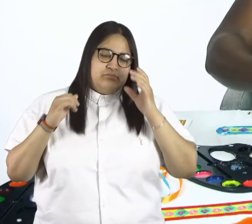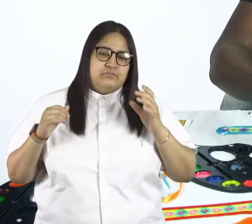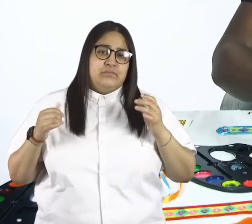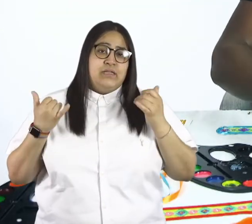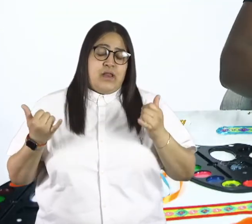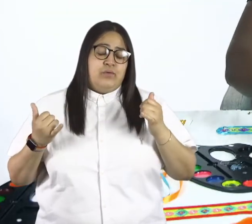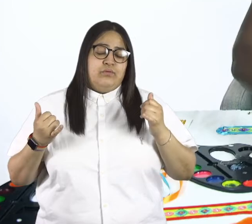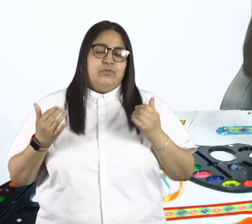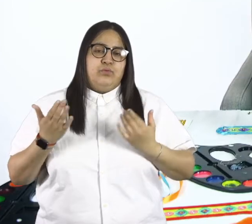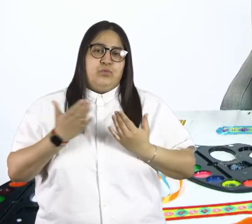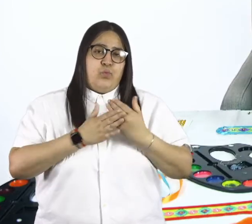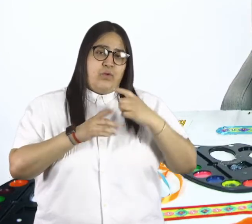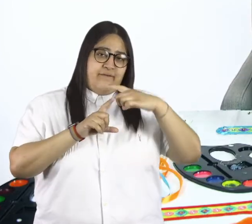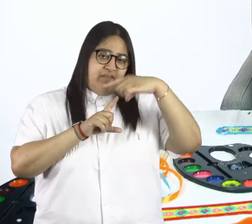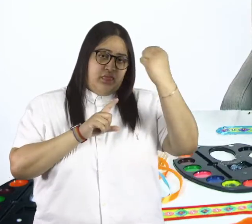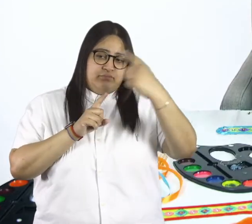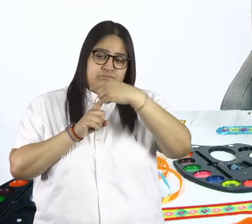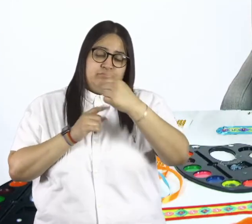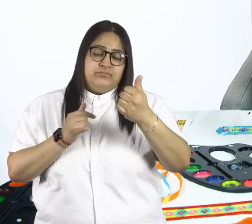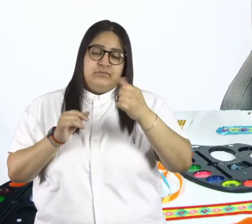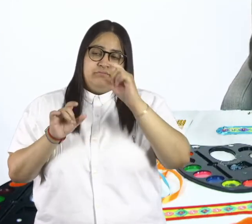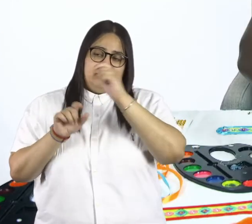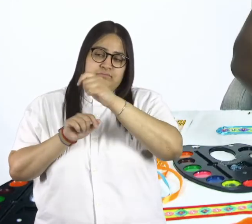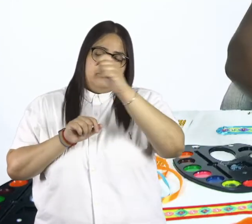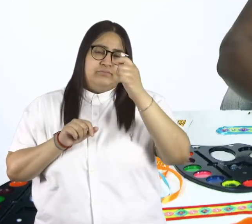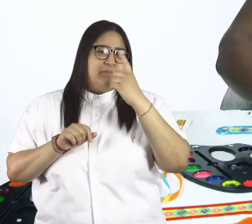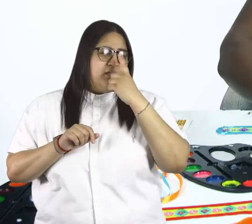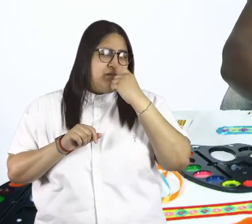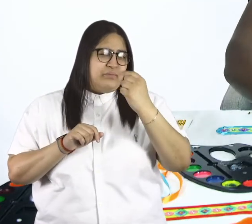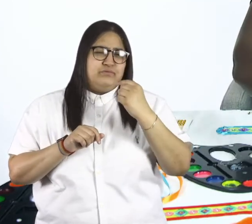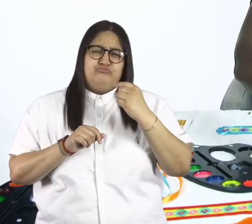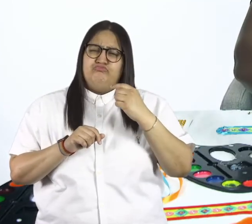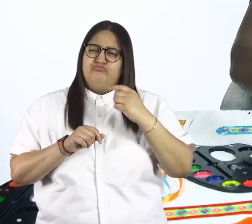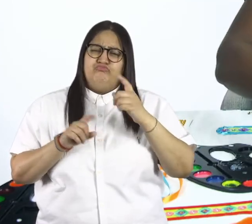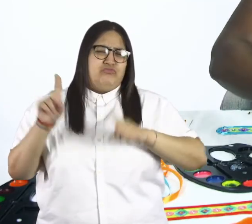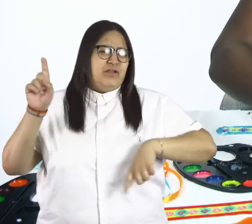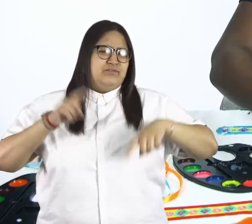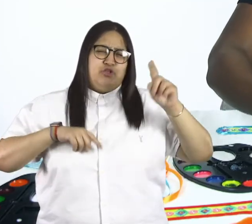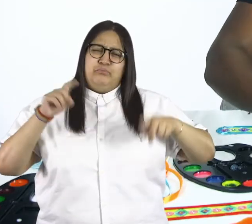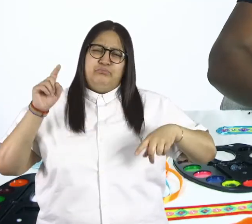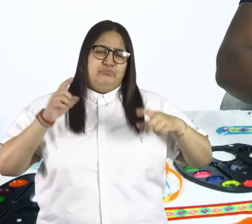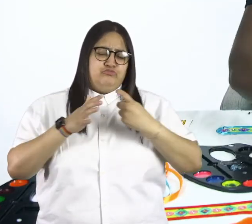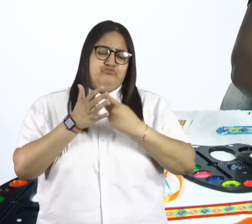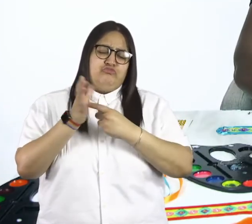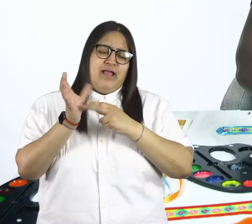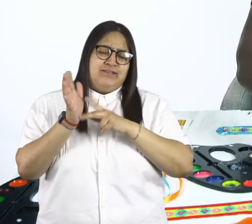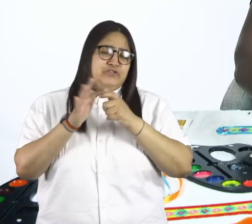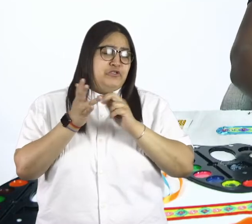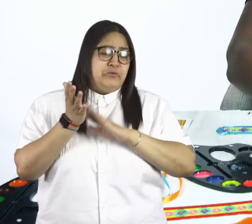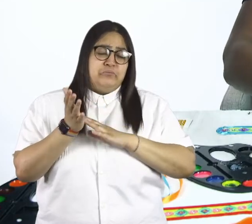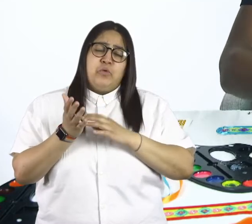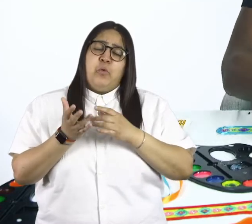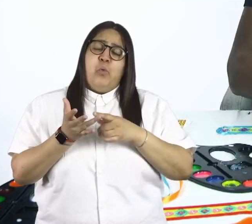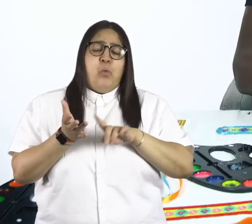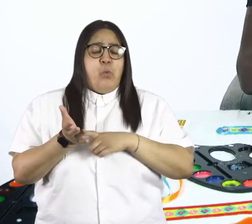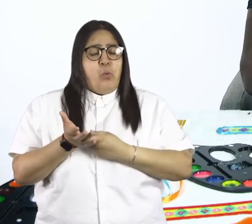headpiece. Now, you can be as random as you want with this, or you could have some sort